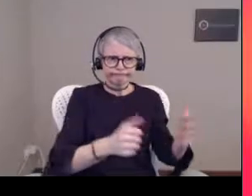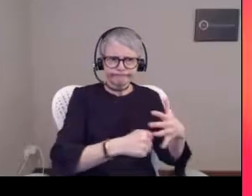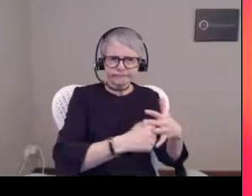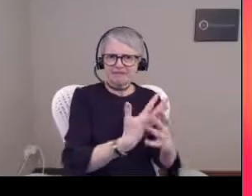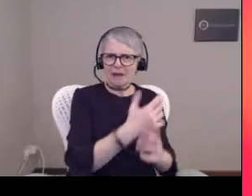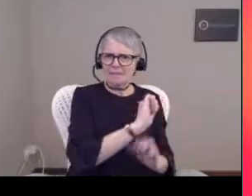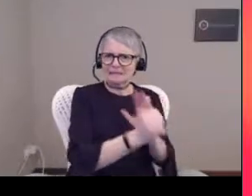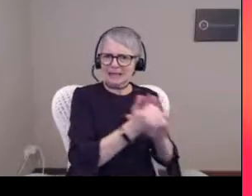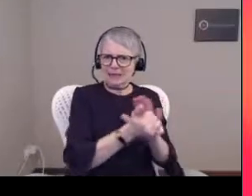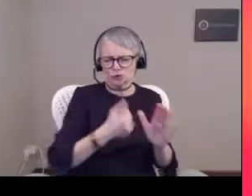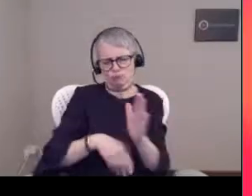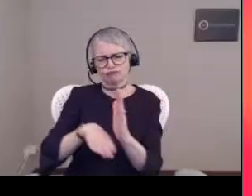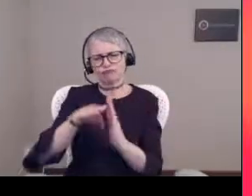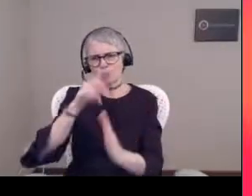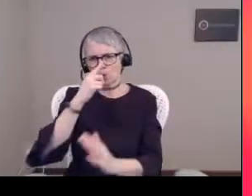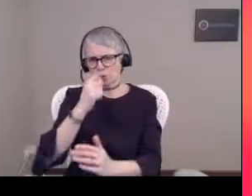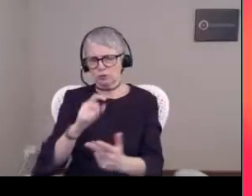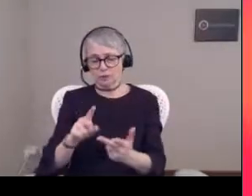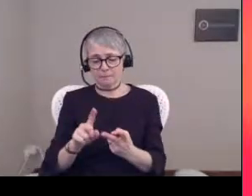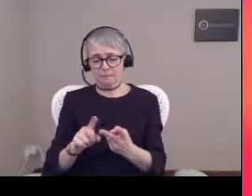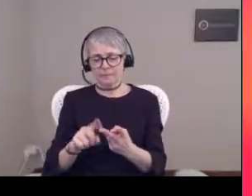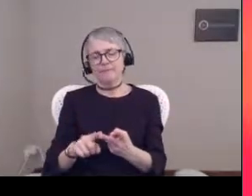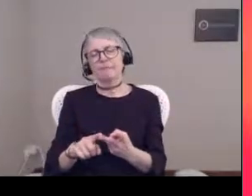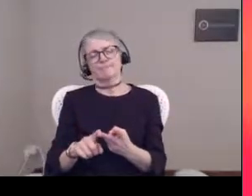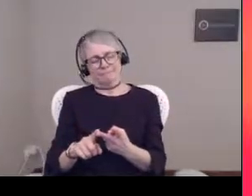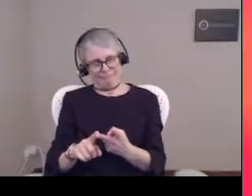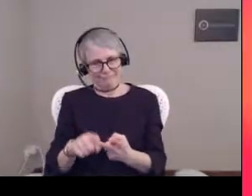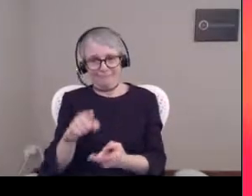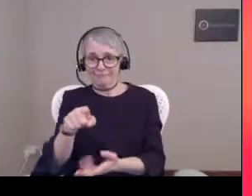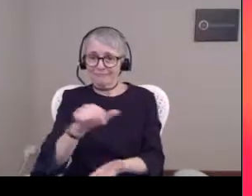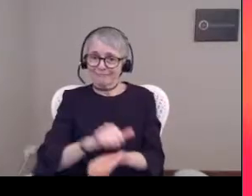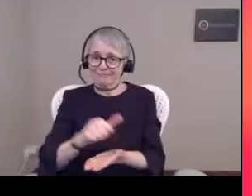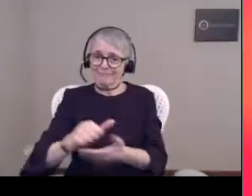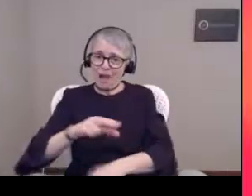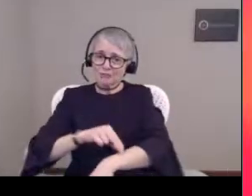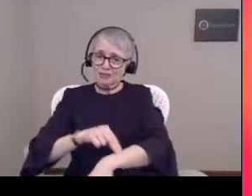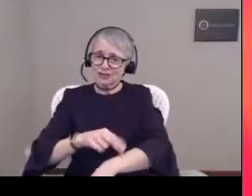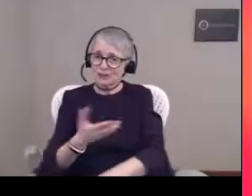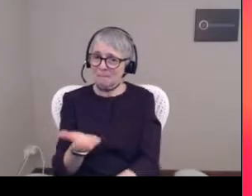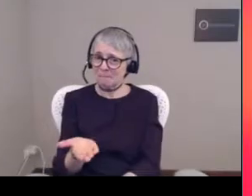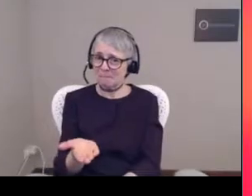that they want. And then a very timely one, will you be advertising any more apprenticeship schemes?